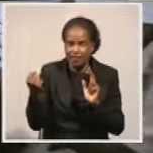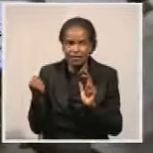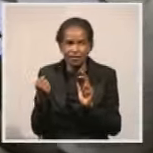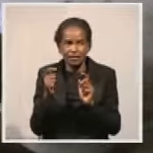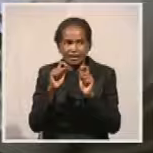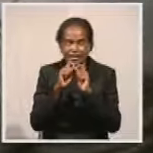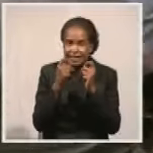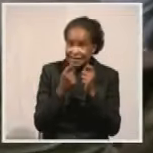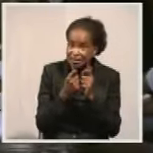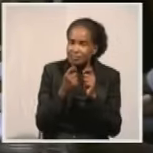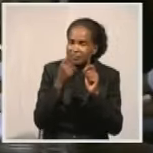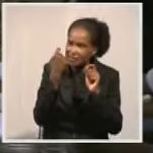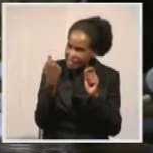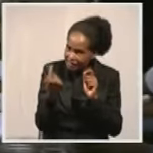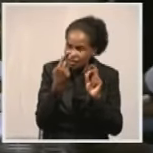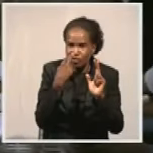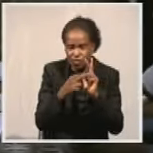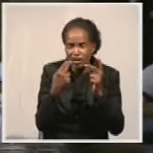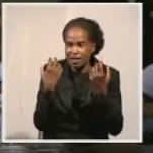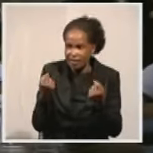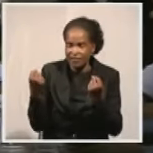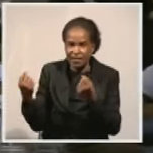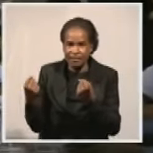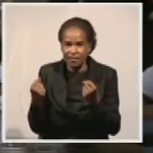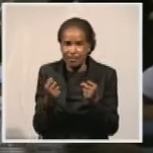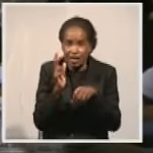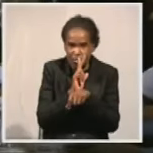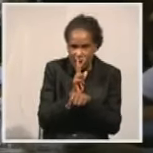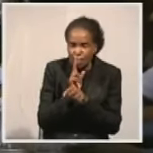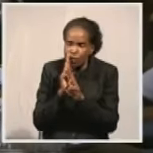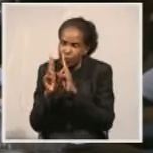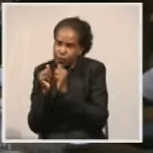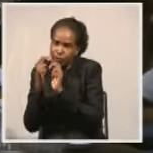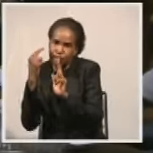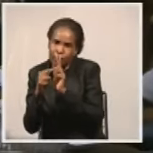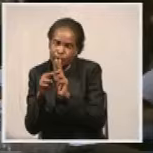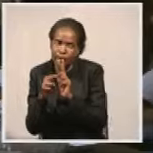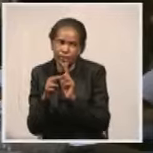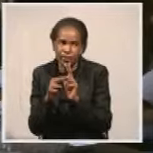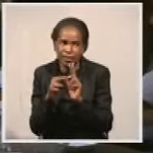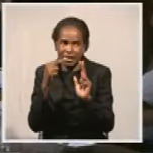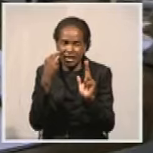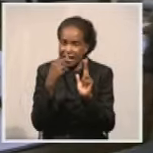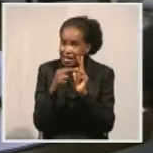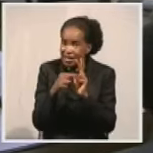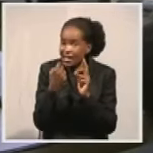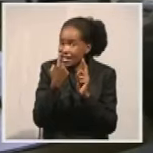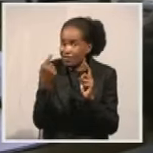whom we were consulting during such breaks. And everybody had their own